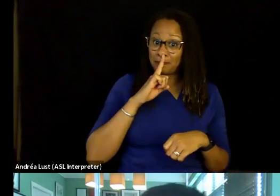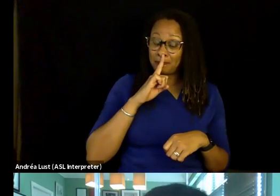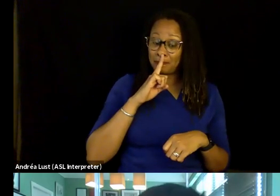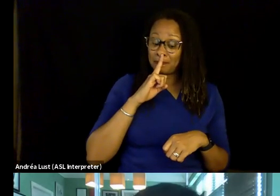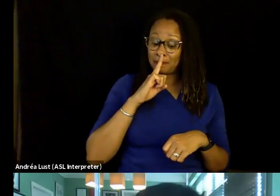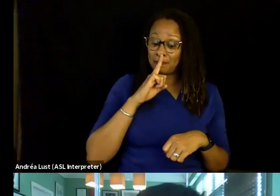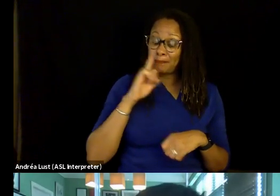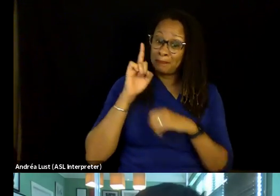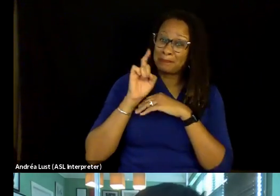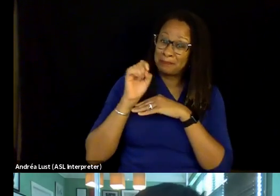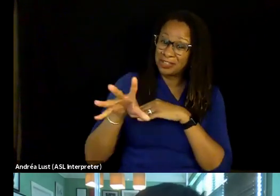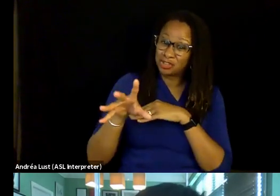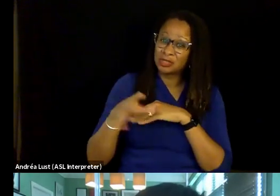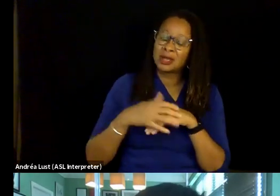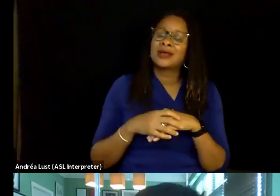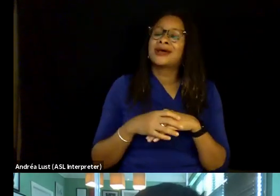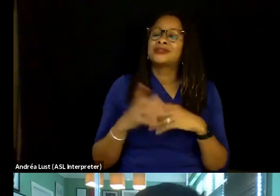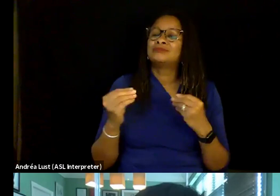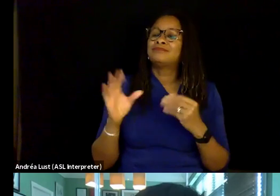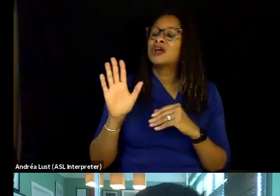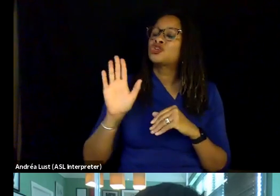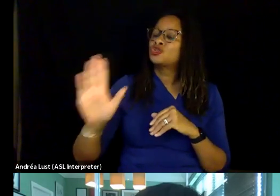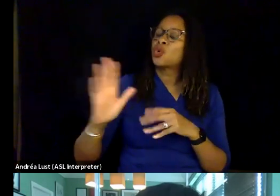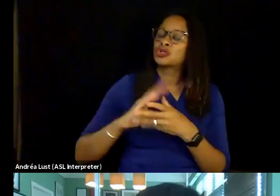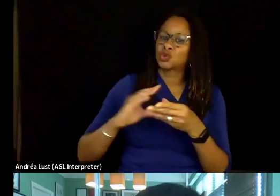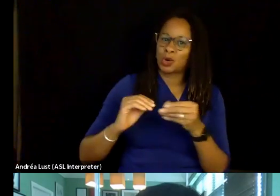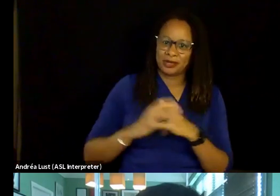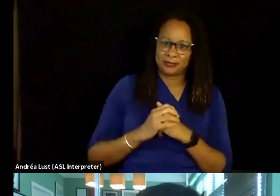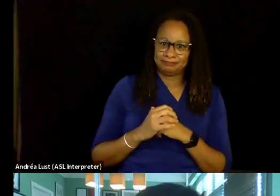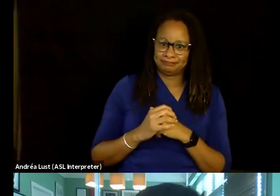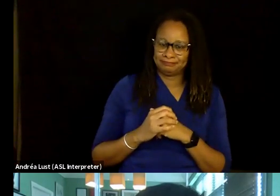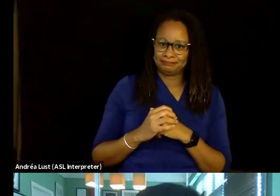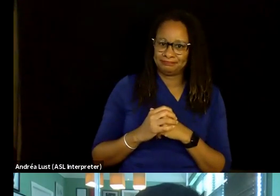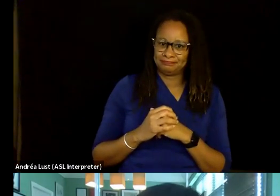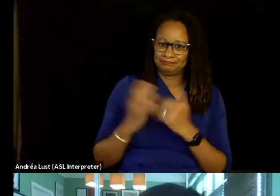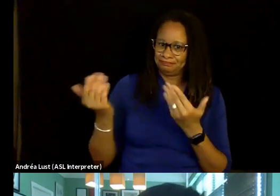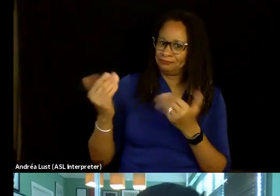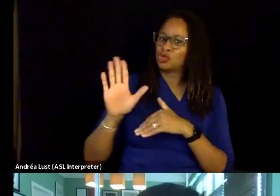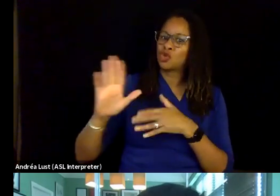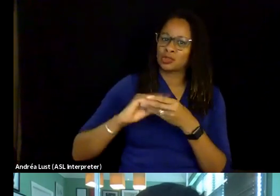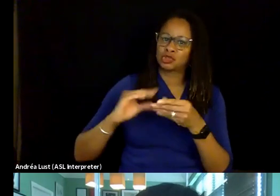my pitch to them is that I'm gonna let you tell your story, because there must be something behind